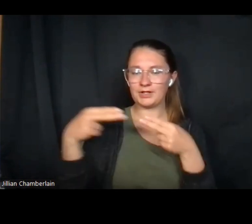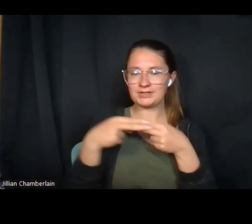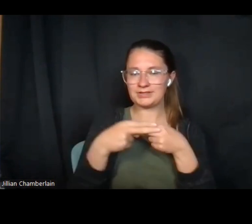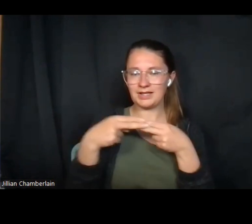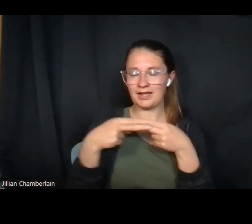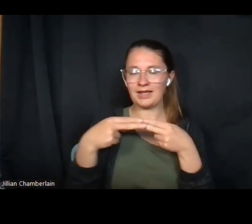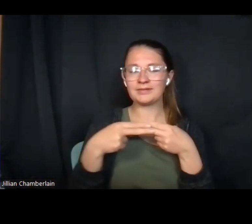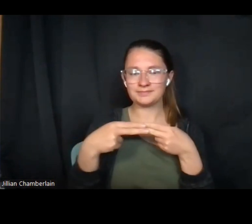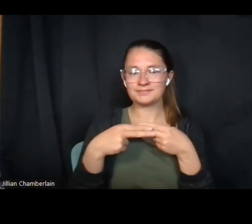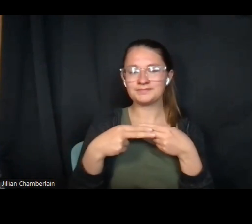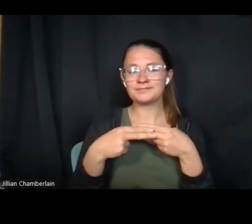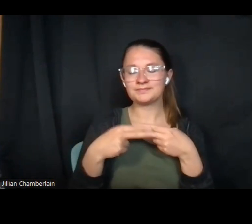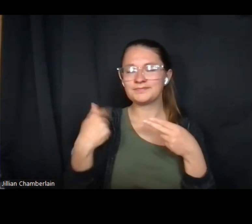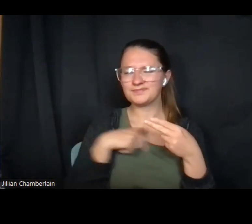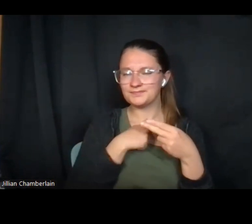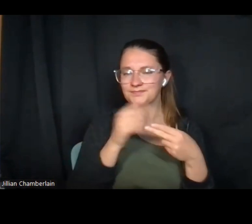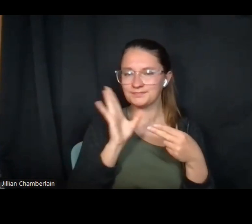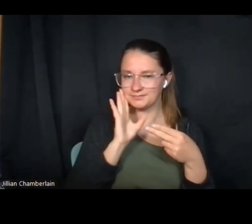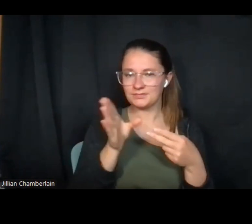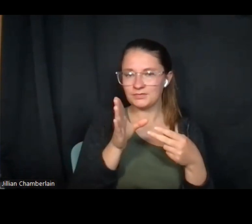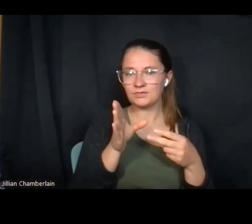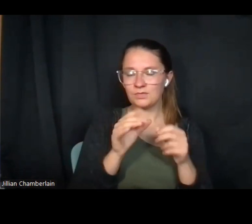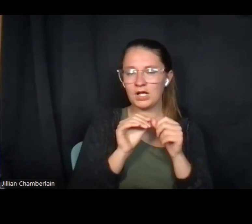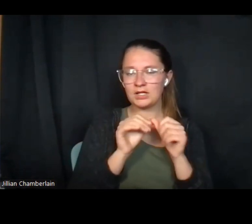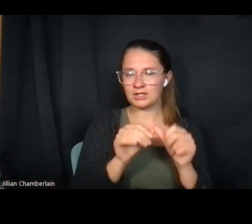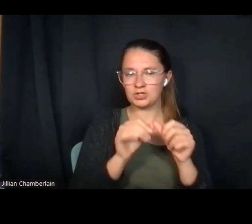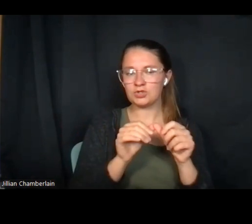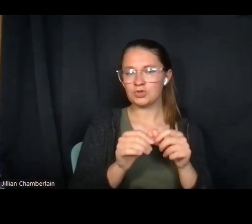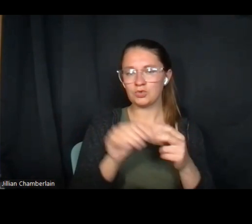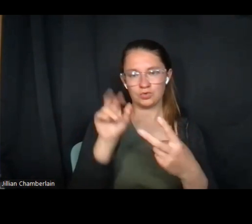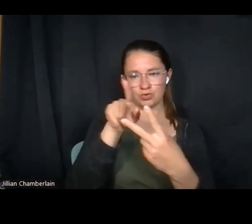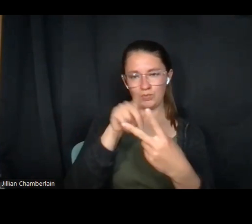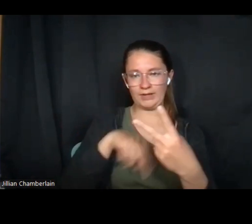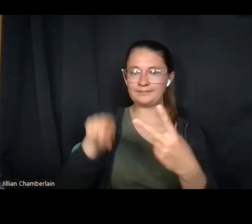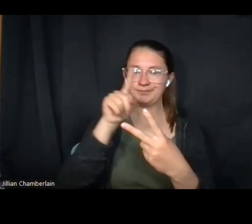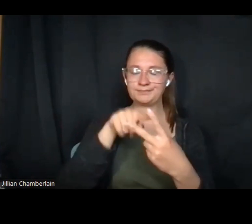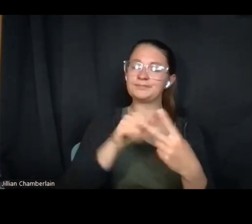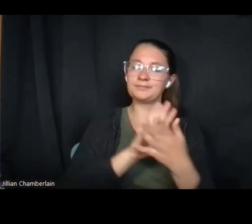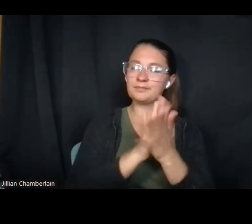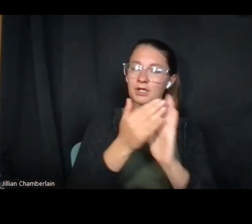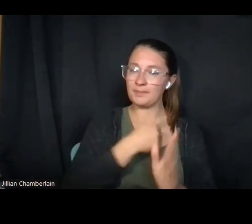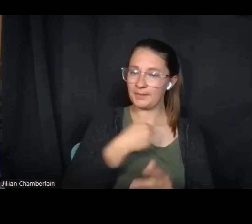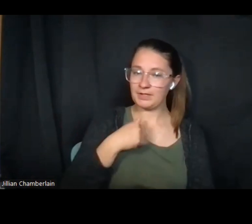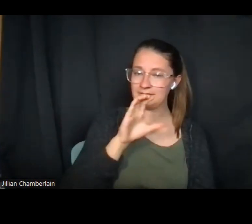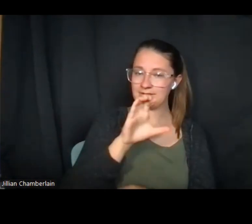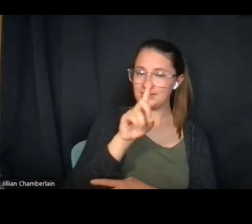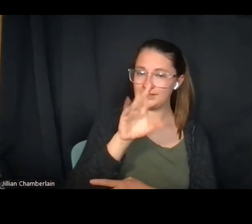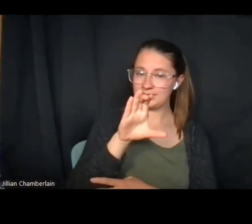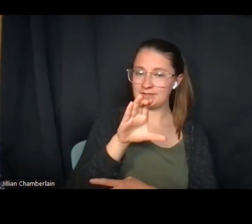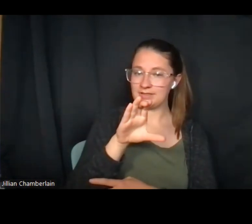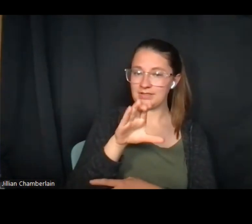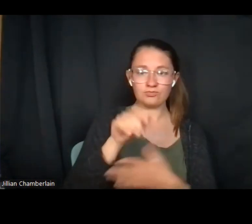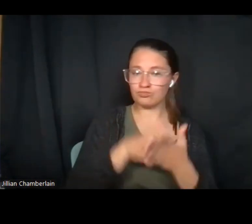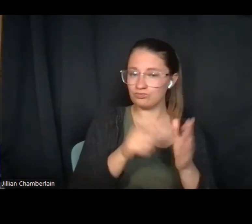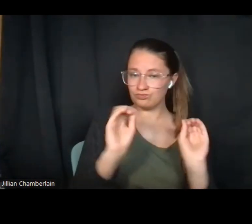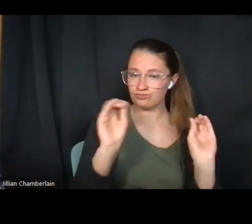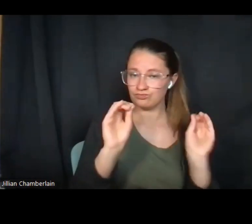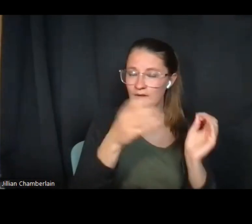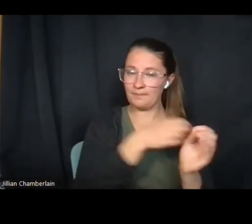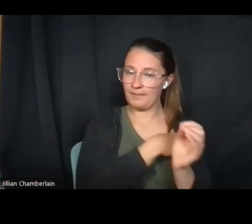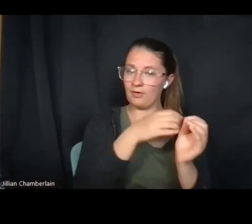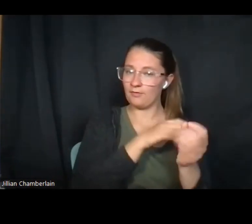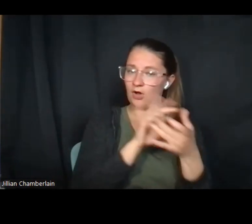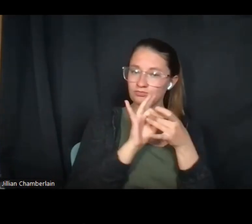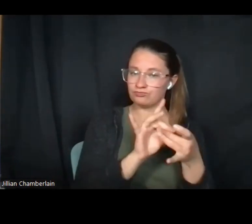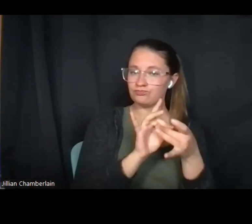pretty much we are continuing in two ways. You can either become a member of CCDC. Membership is free, and it's one of the most powerful ways to stand with the